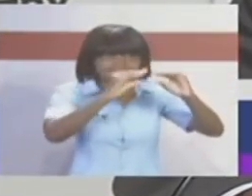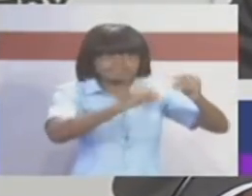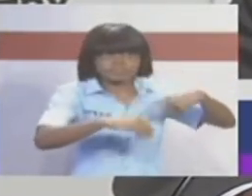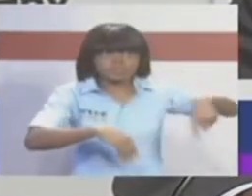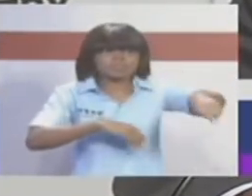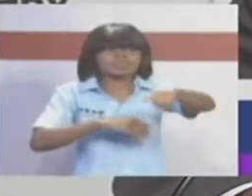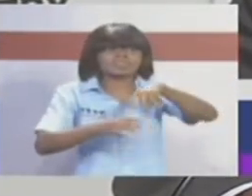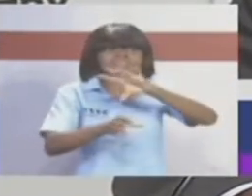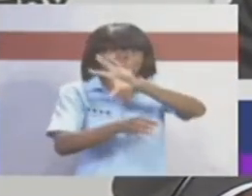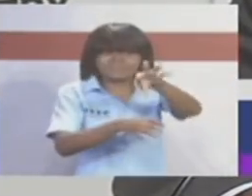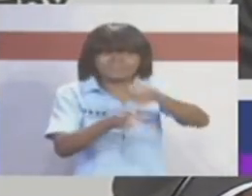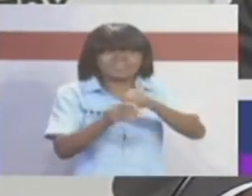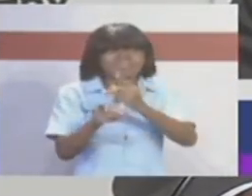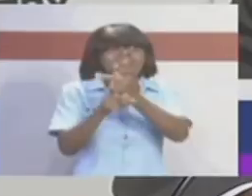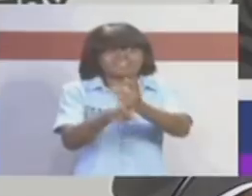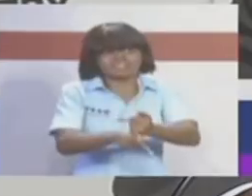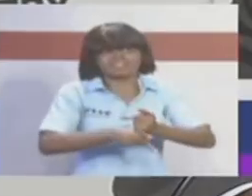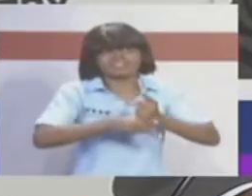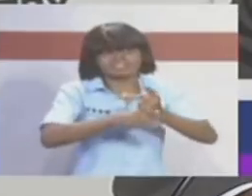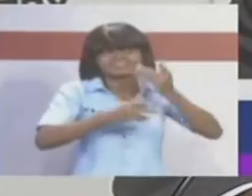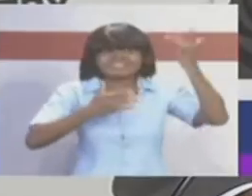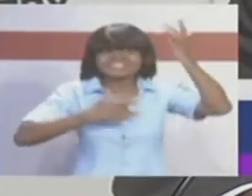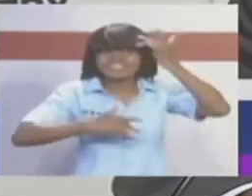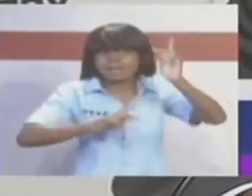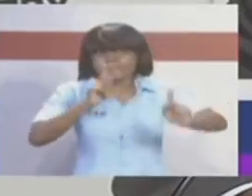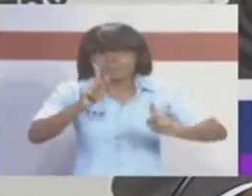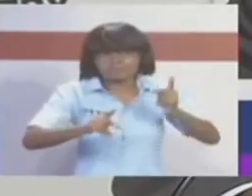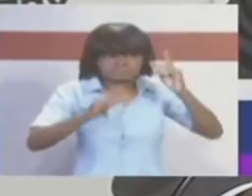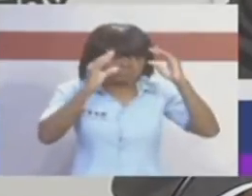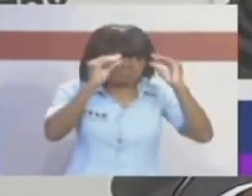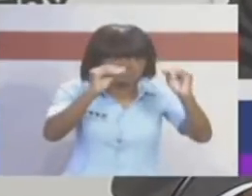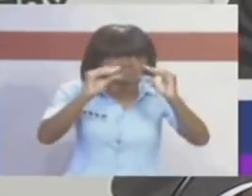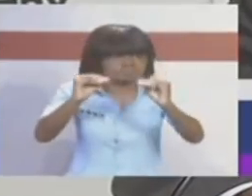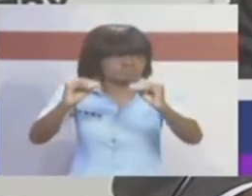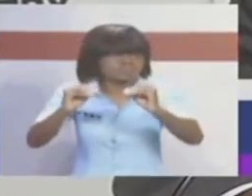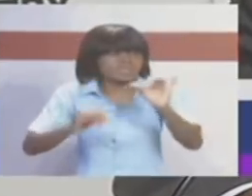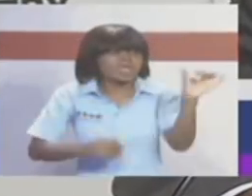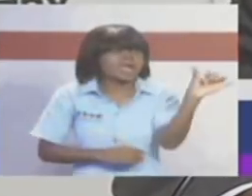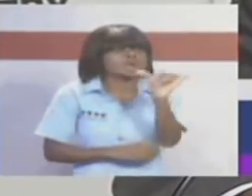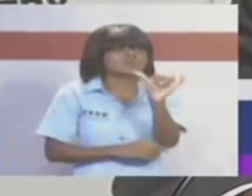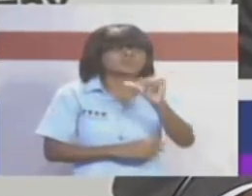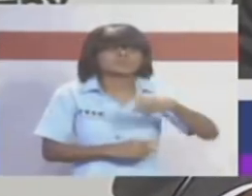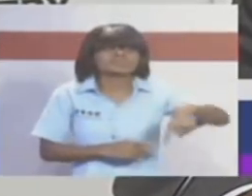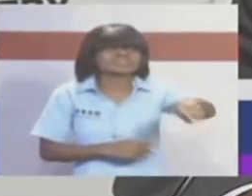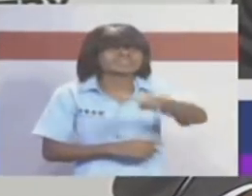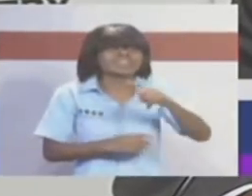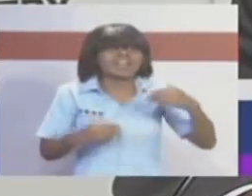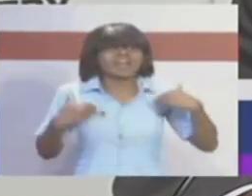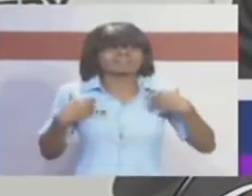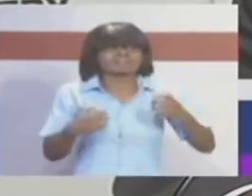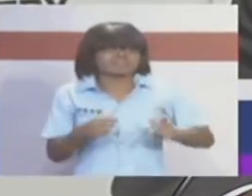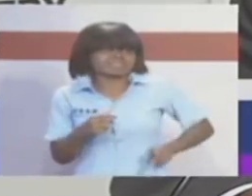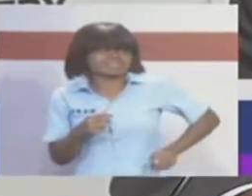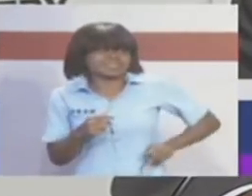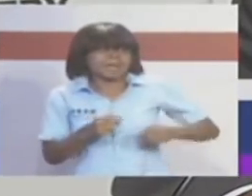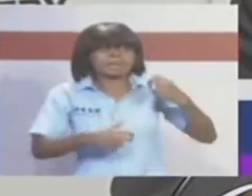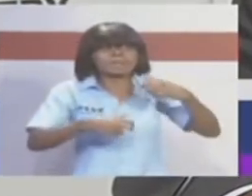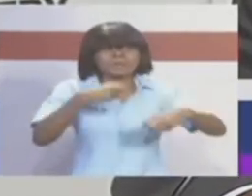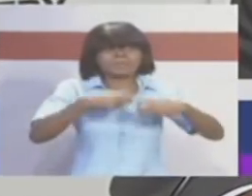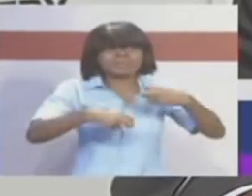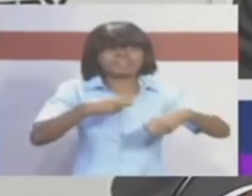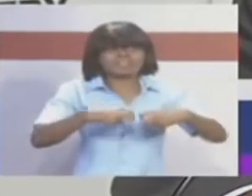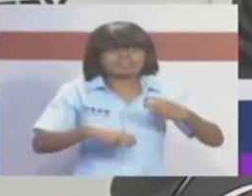with dialysis patients, and we were educating the dialysis patients. We did that through posters, through